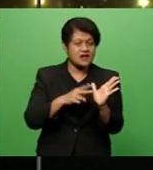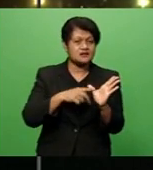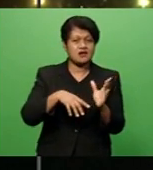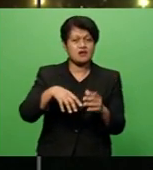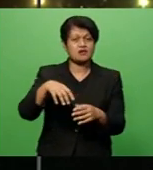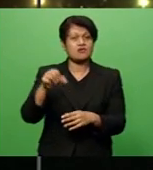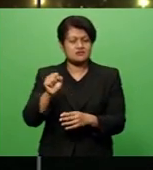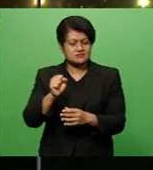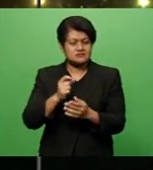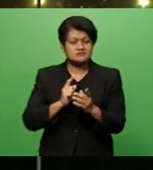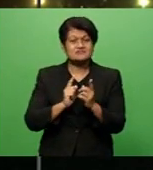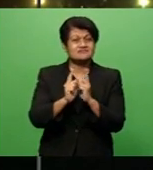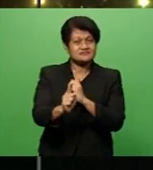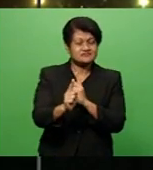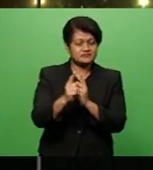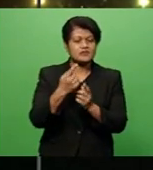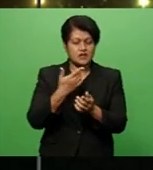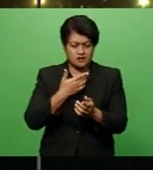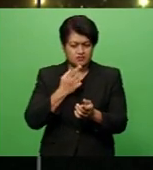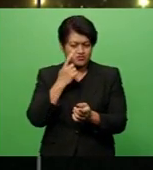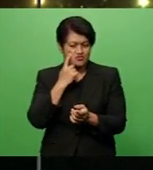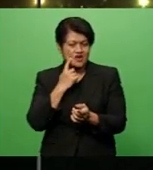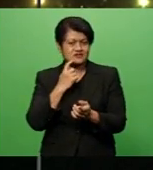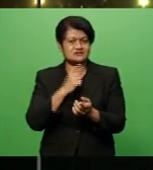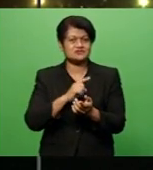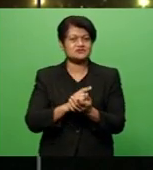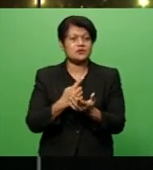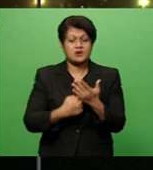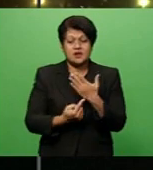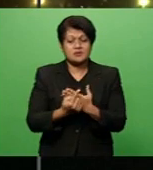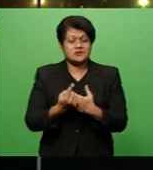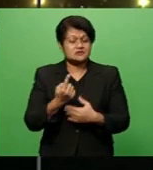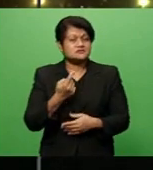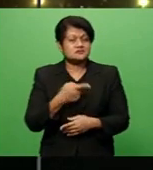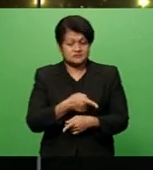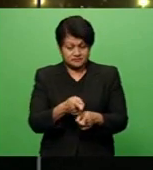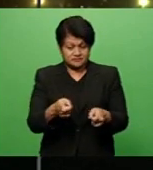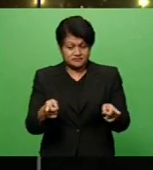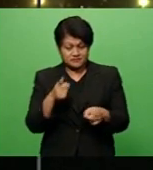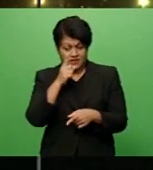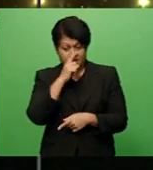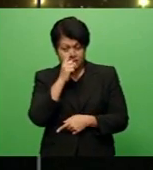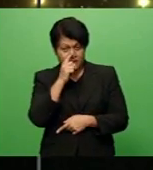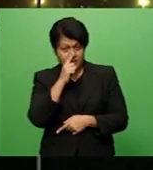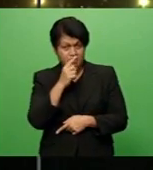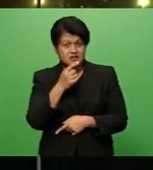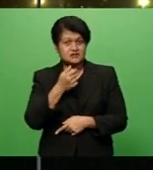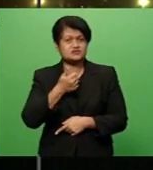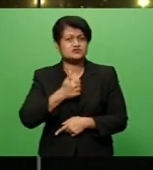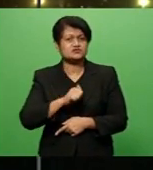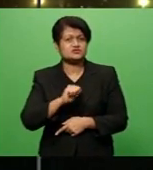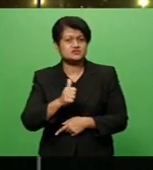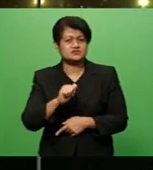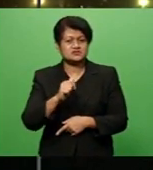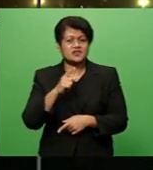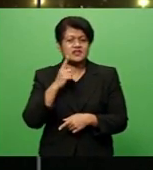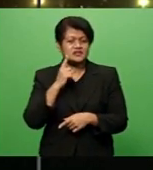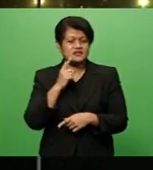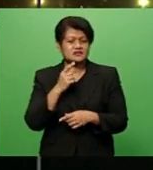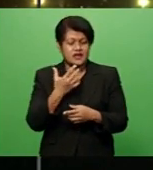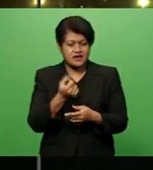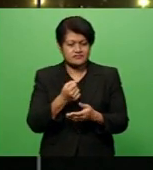visited a few villages in the province. Villagers were seen using whatever resources they have to sustain them while waiting for assistance from